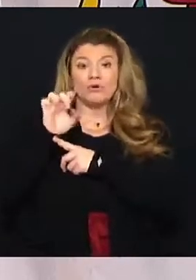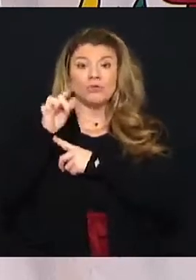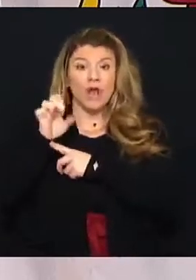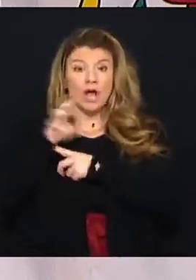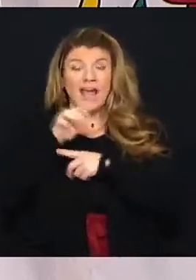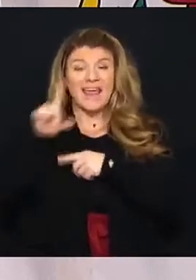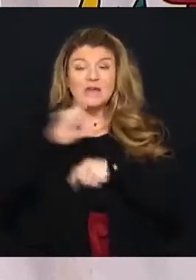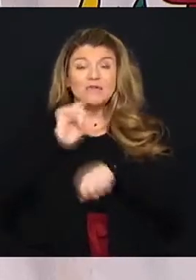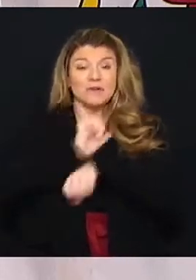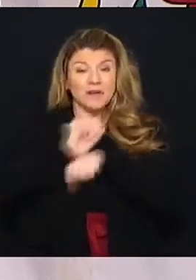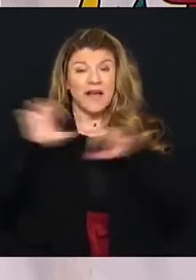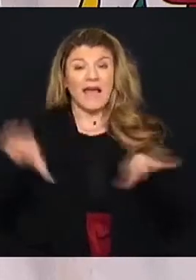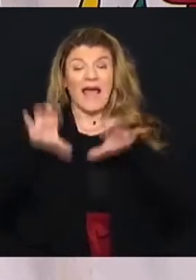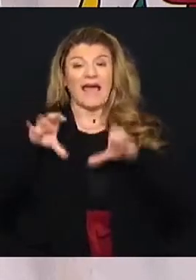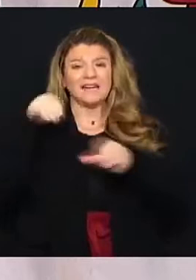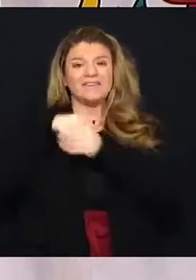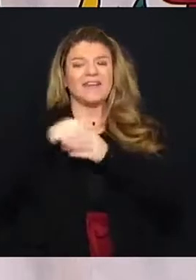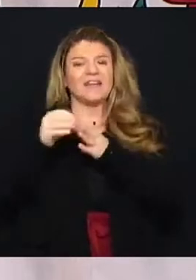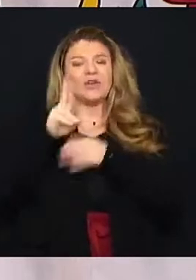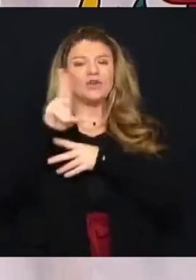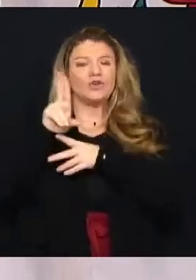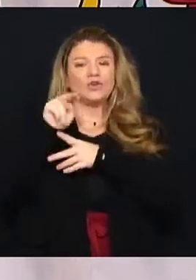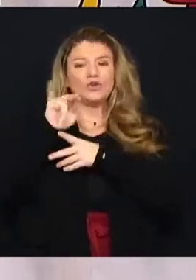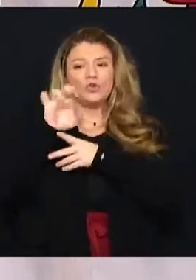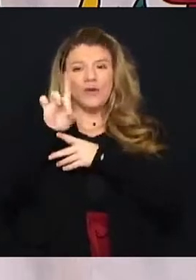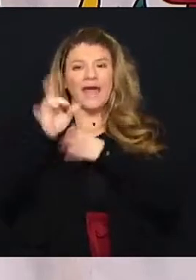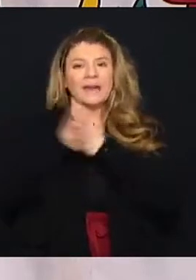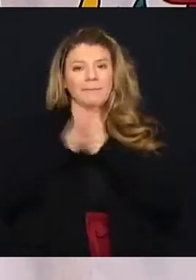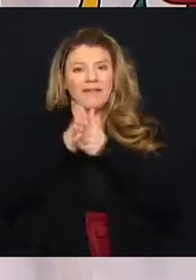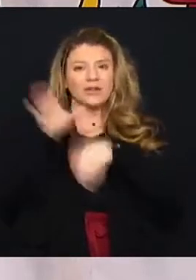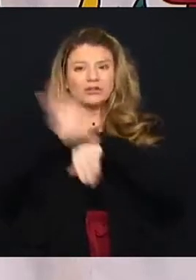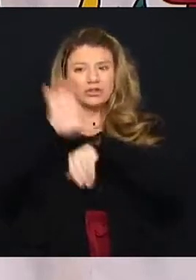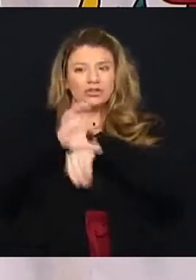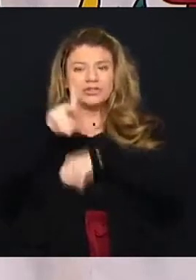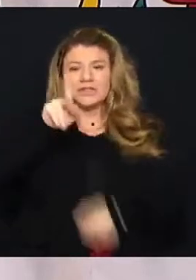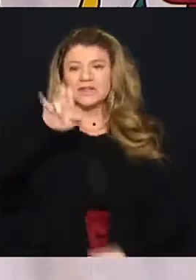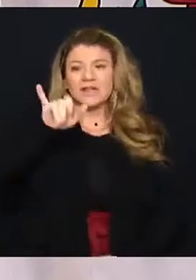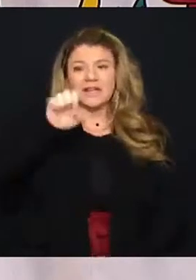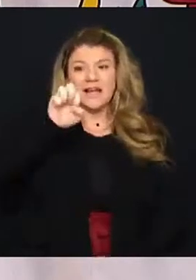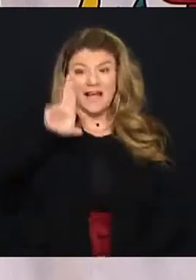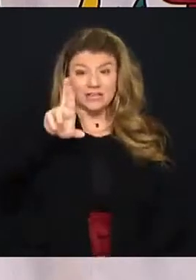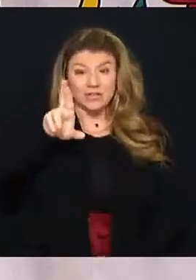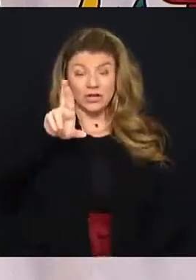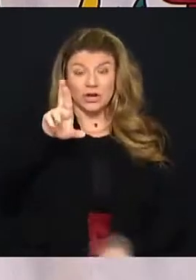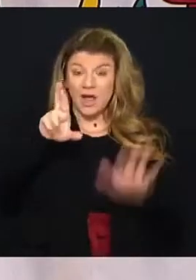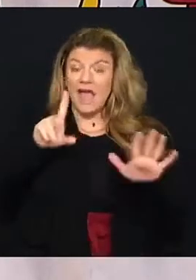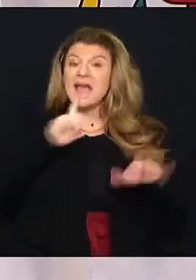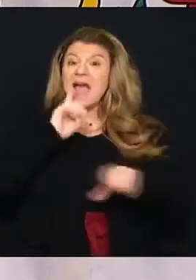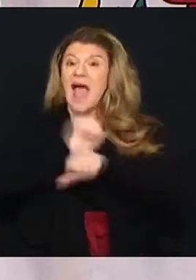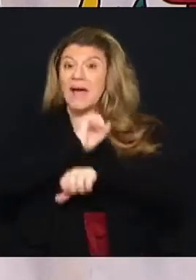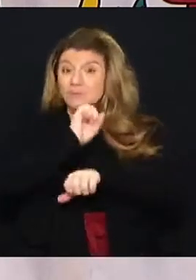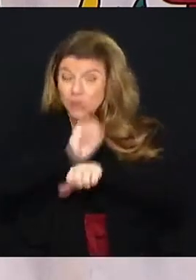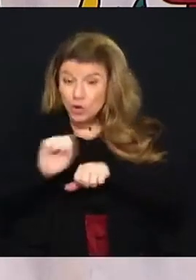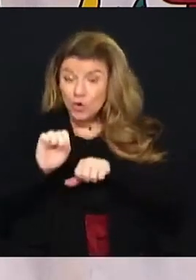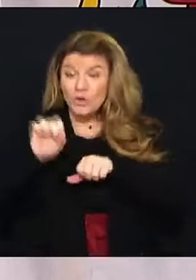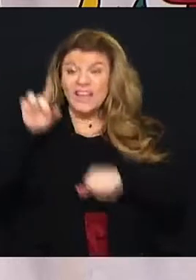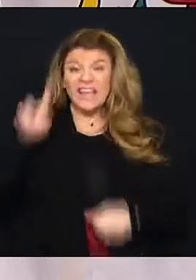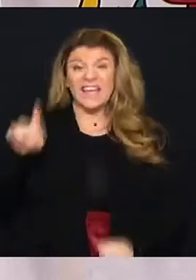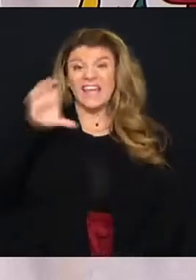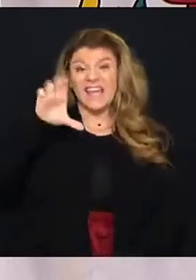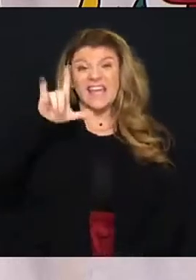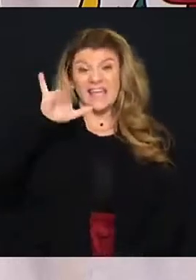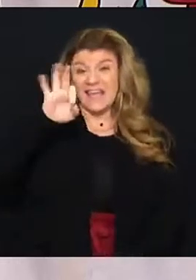was active in the United Methodist Church in Kaiser. You know, absolutely, Clifford